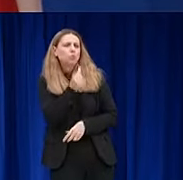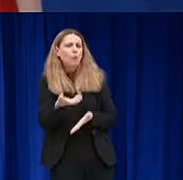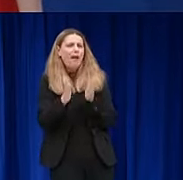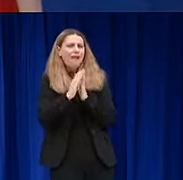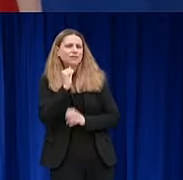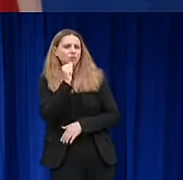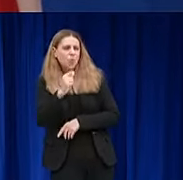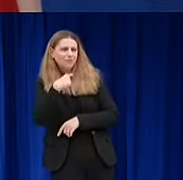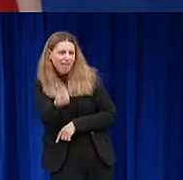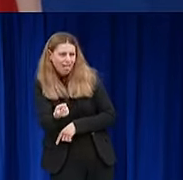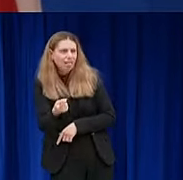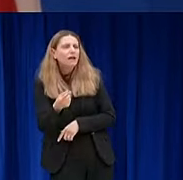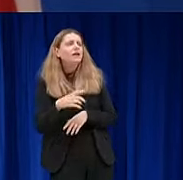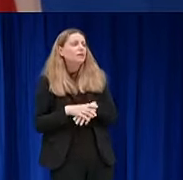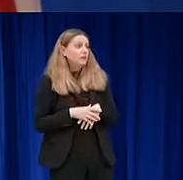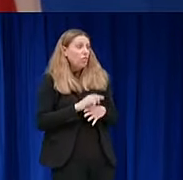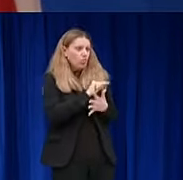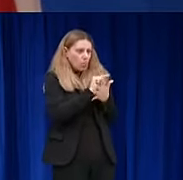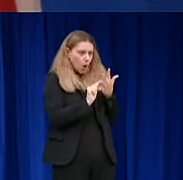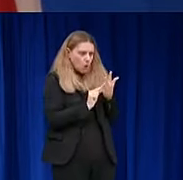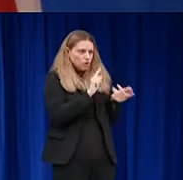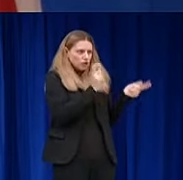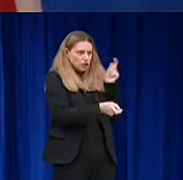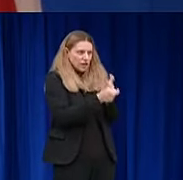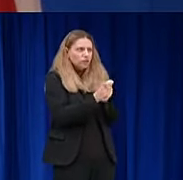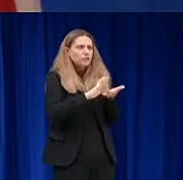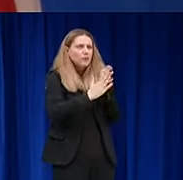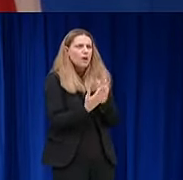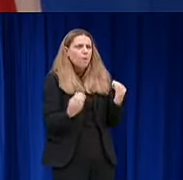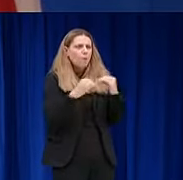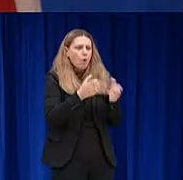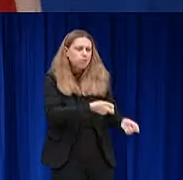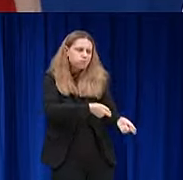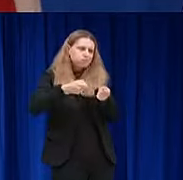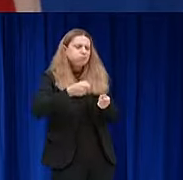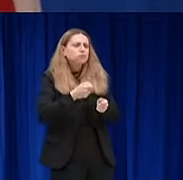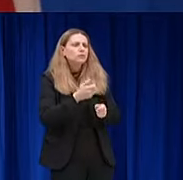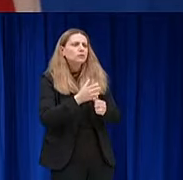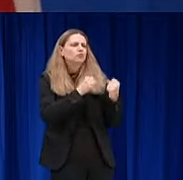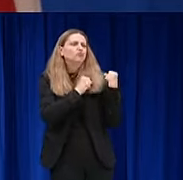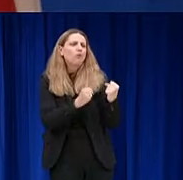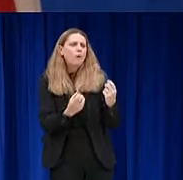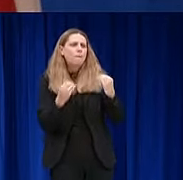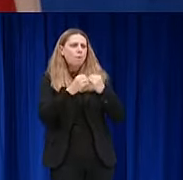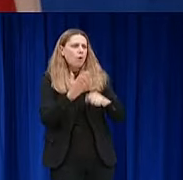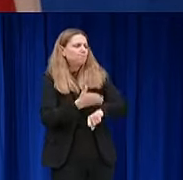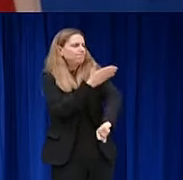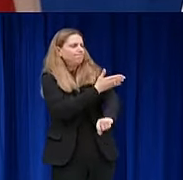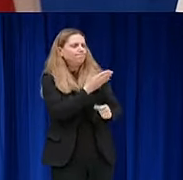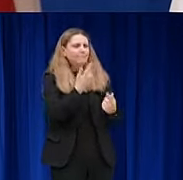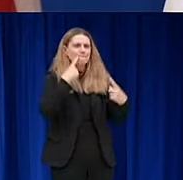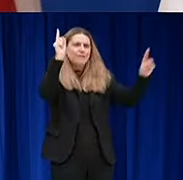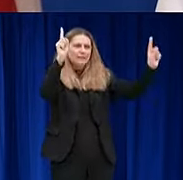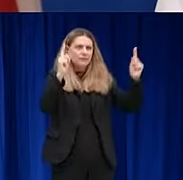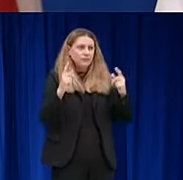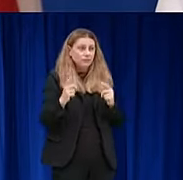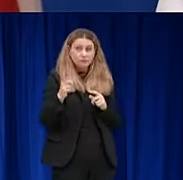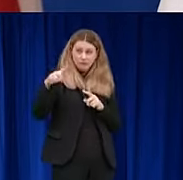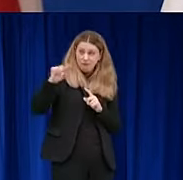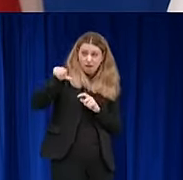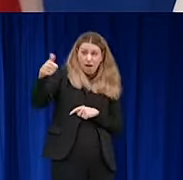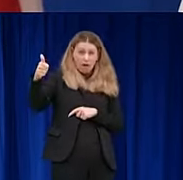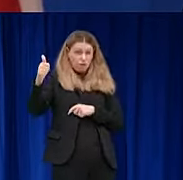us stronger and more effective. No one today would seriously question the dominance of the military that we have